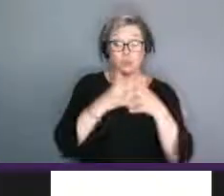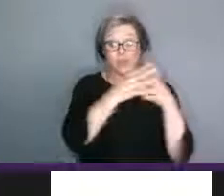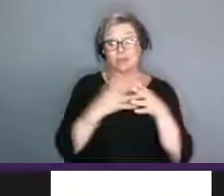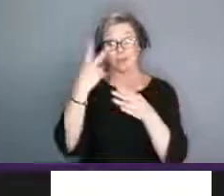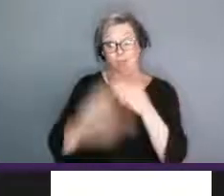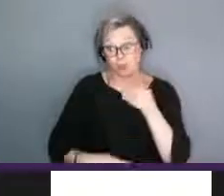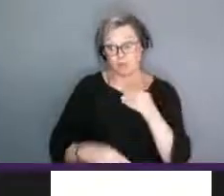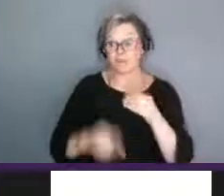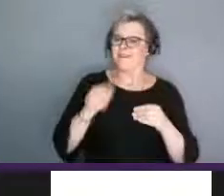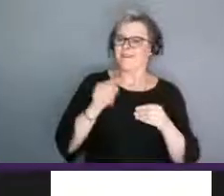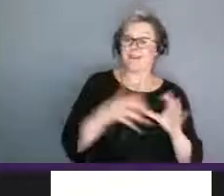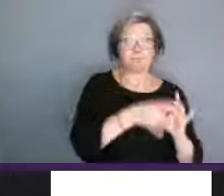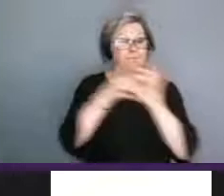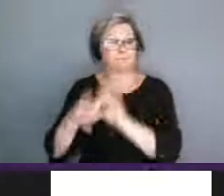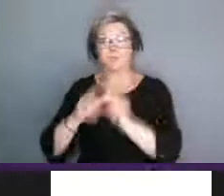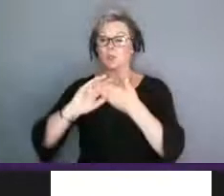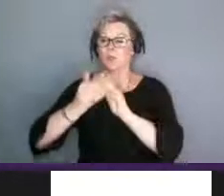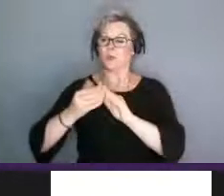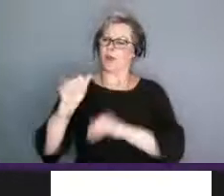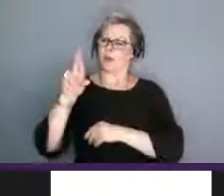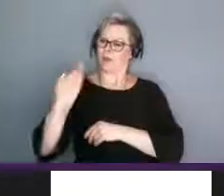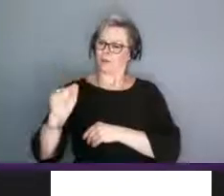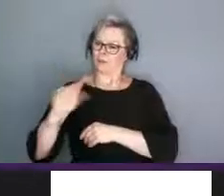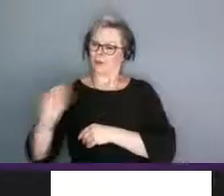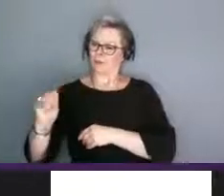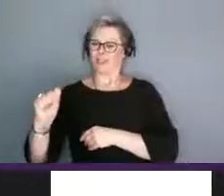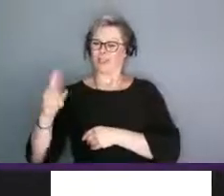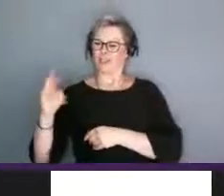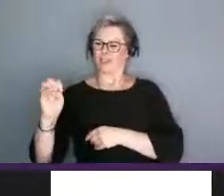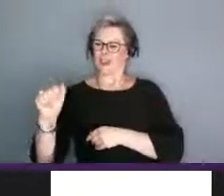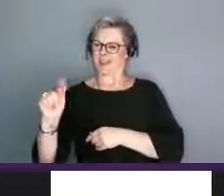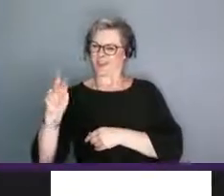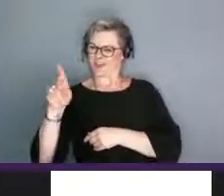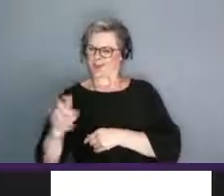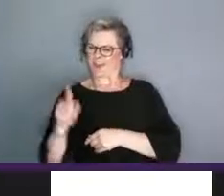associate artist with the community and arts company Sheater. He's produced over 40